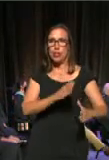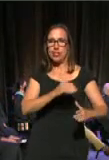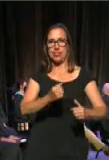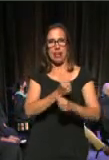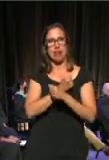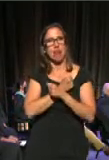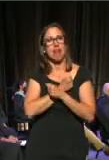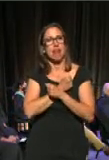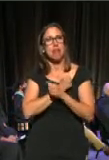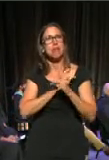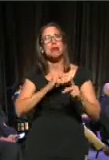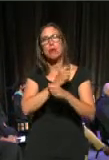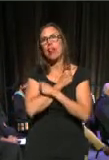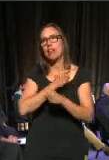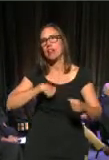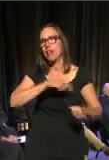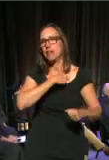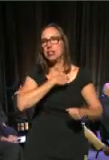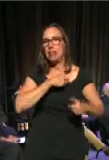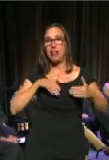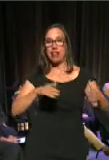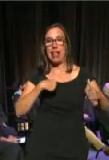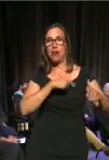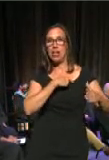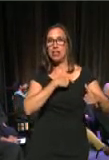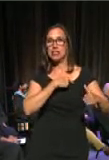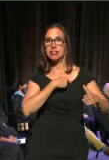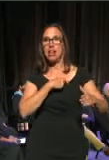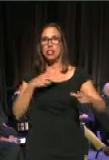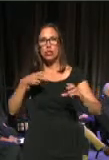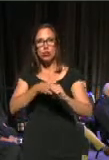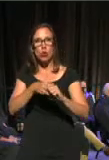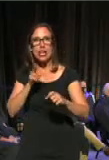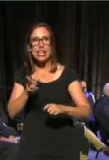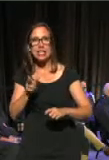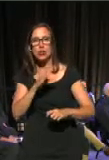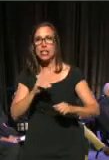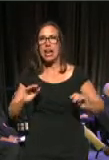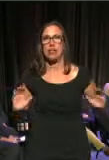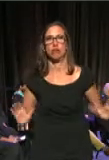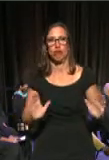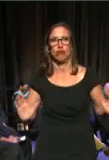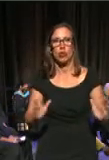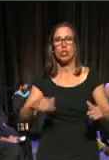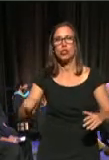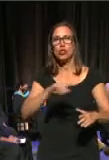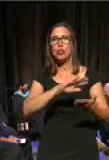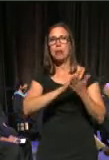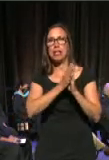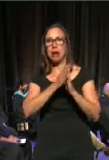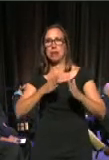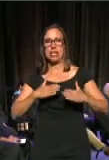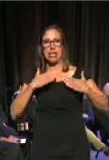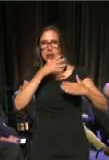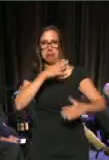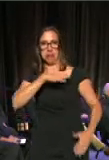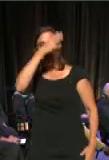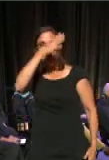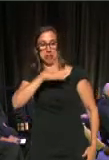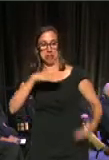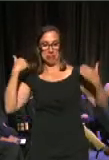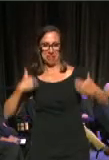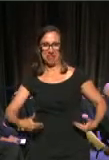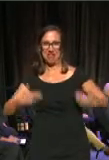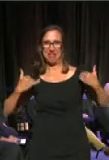loved ones who allowed us to partake in history and pushed us to become the young men and women we are